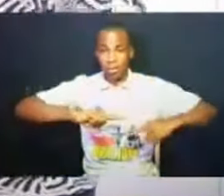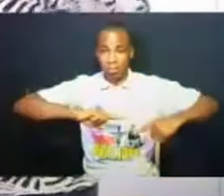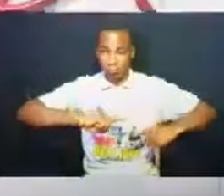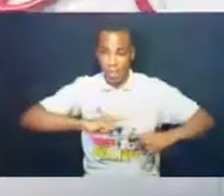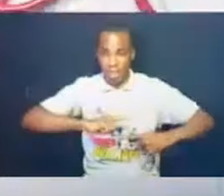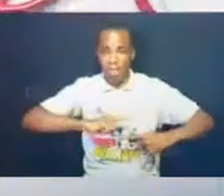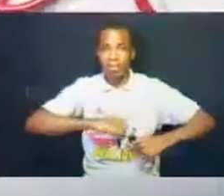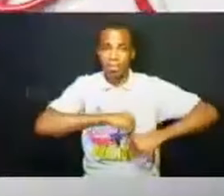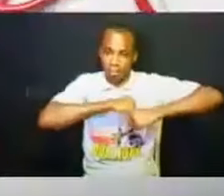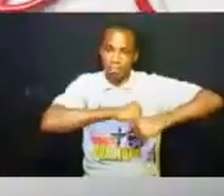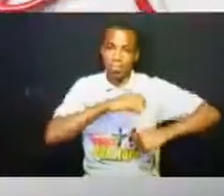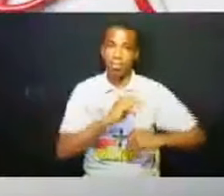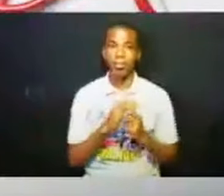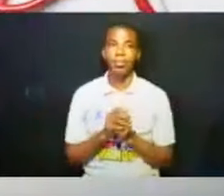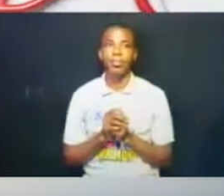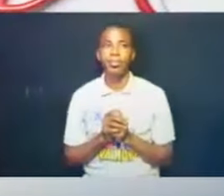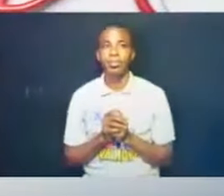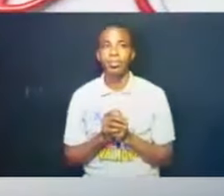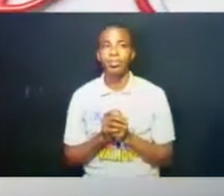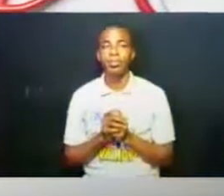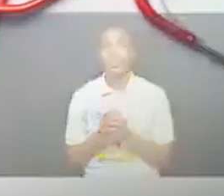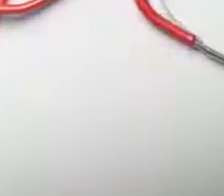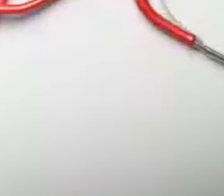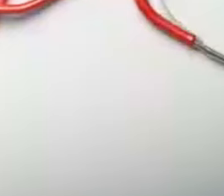a yefre no yawdie. It is a malady